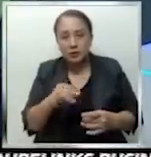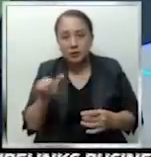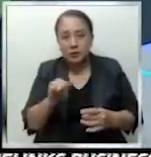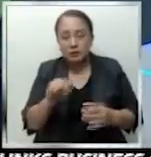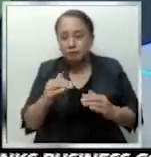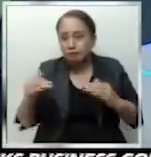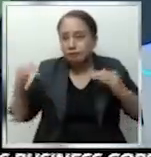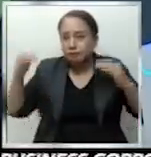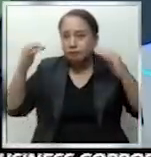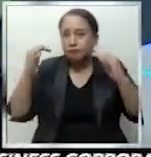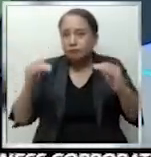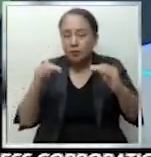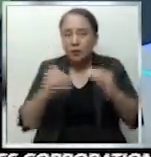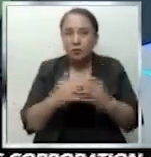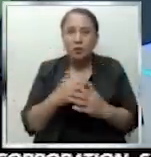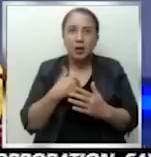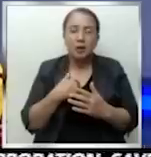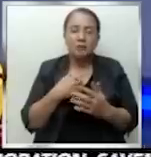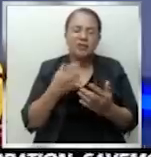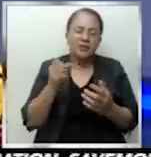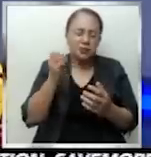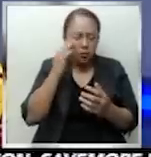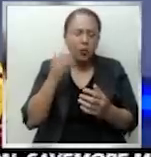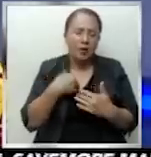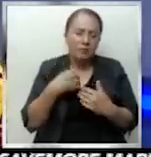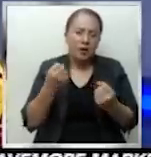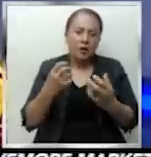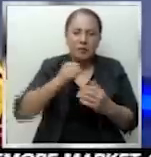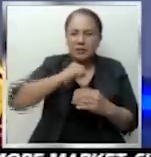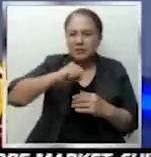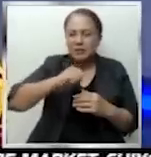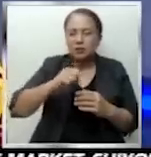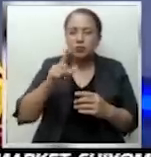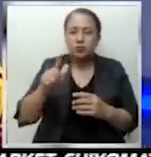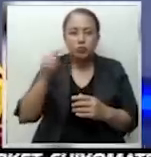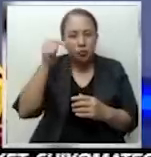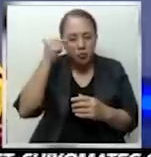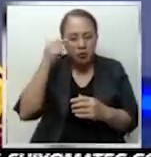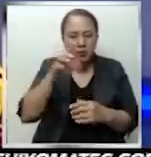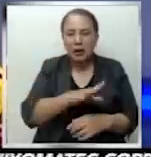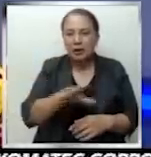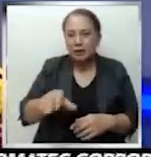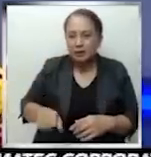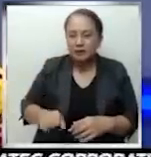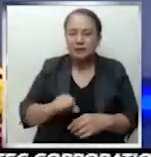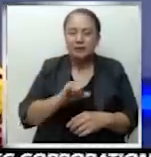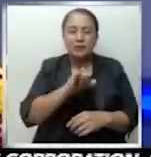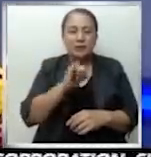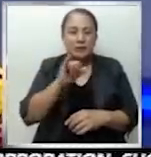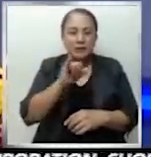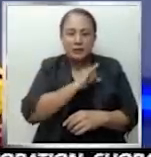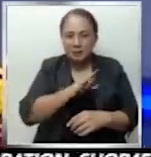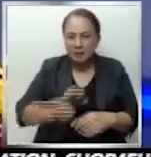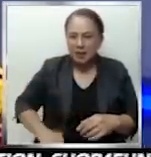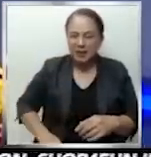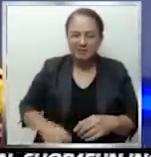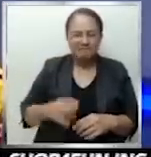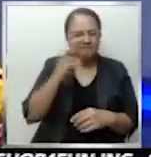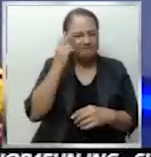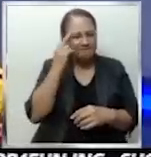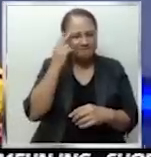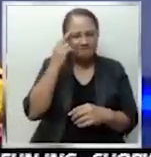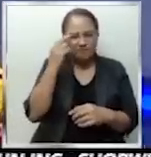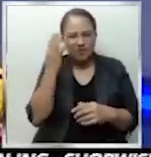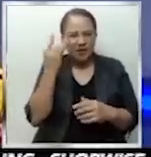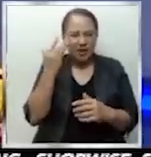course, we've encountered some resistance. I know for a fact that there are at least two governors from Cagayan and Isabela that are apprehensive about having their